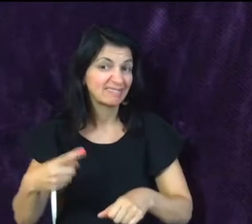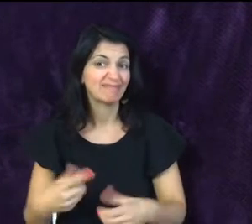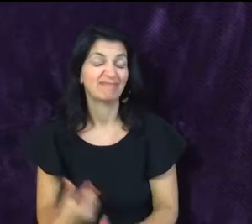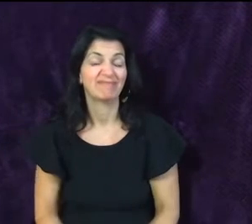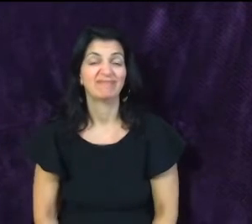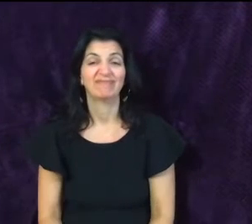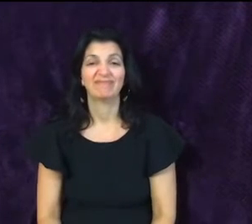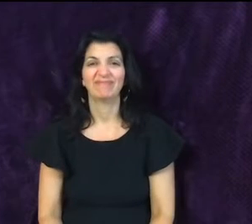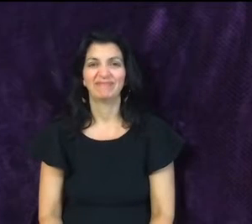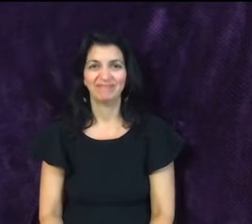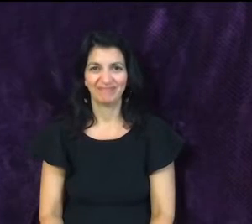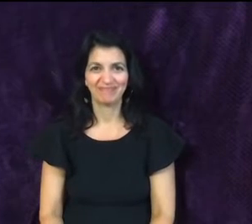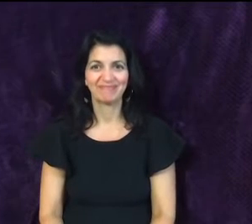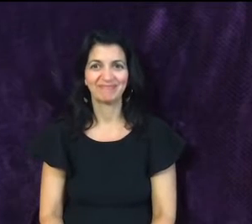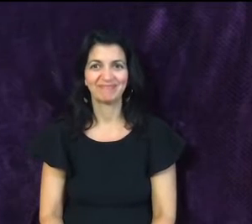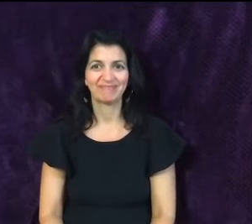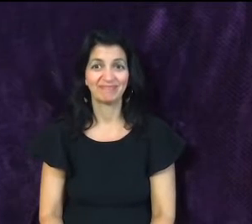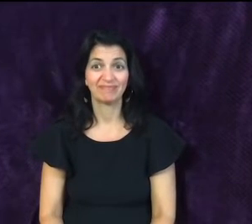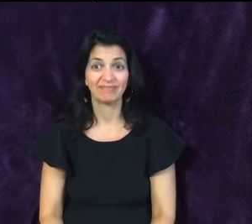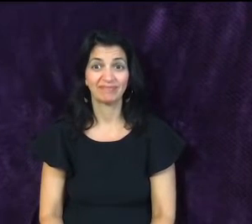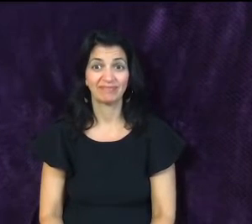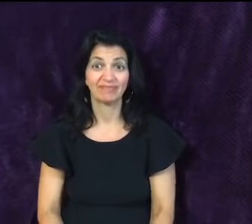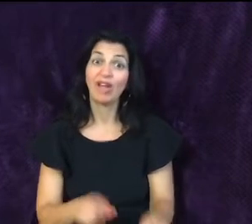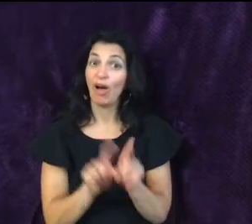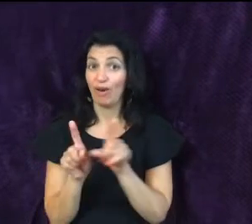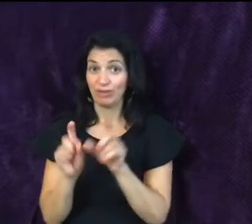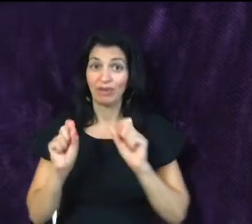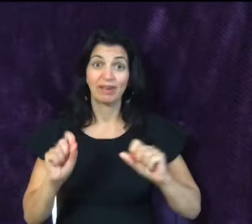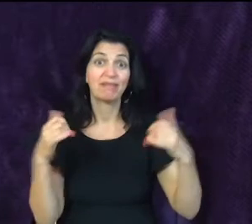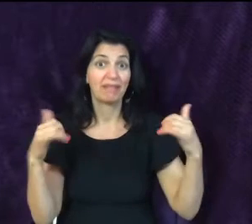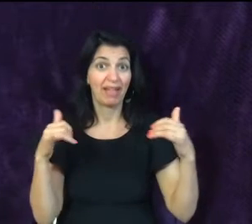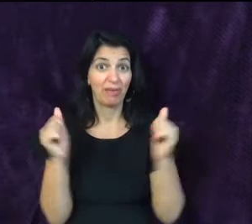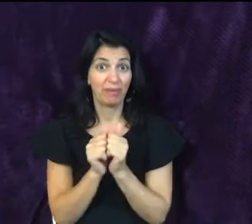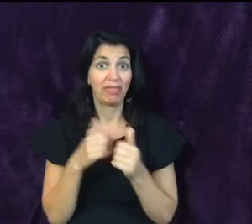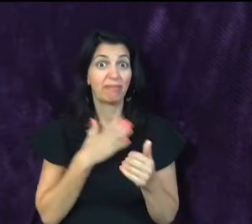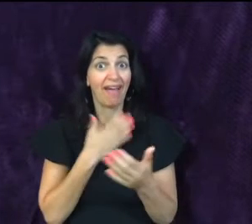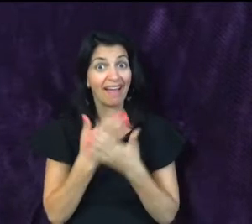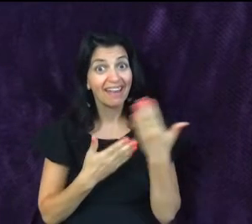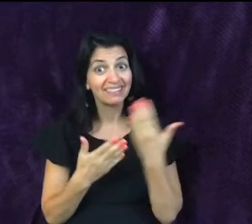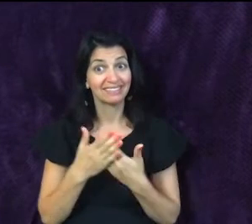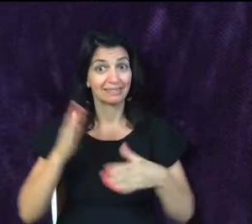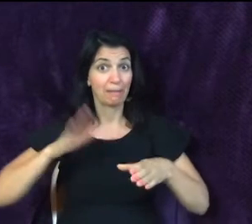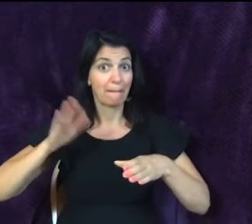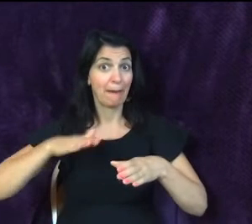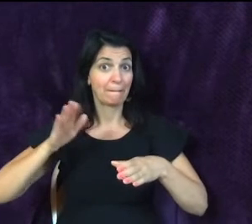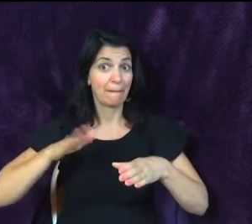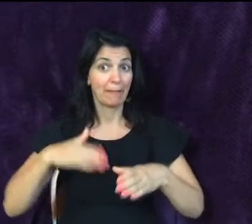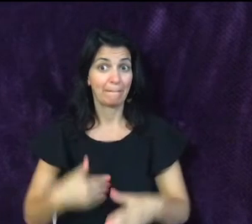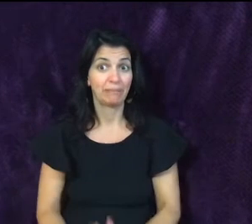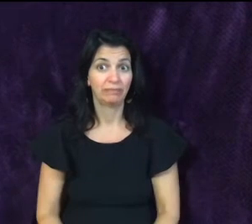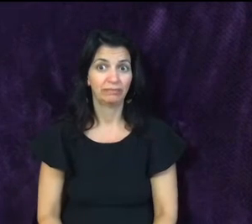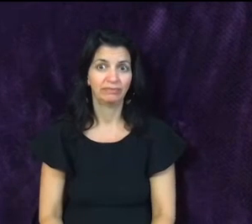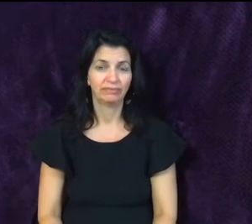to play my drum, or I can also play it with my hand. And I can also go like this